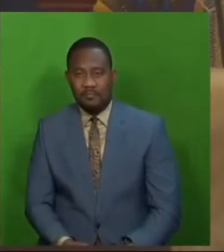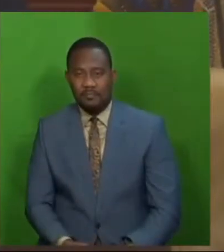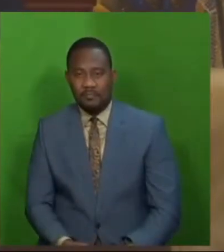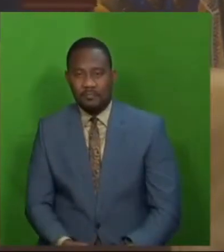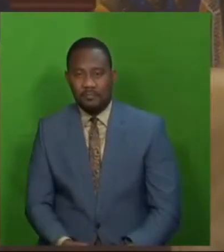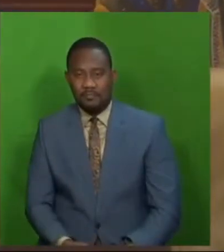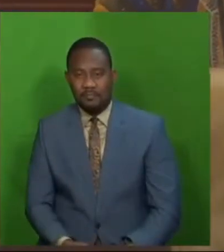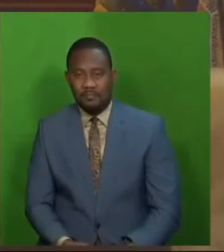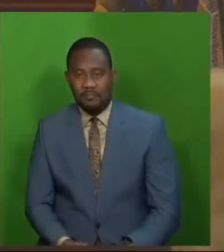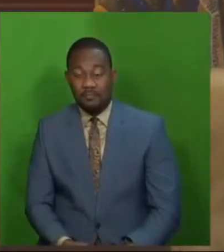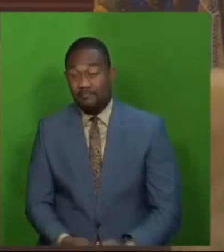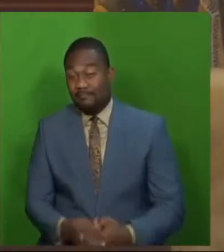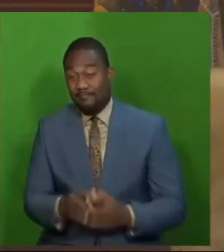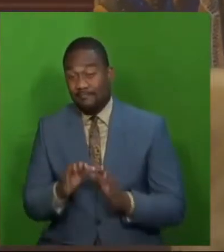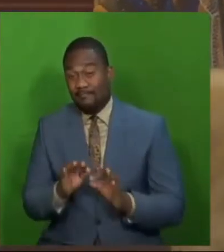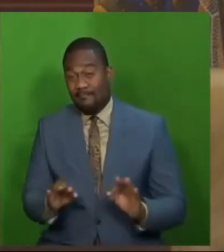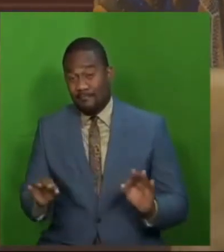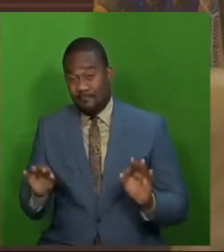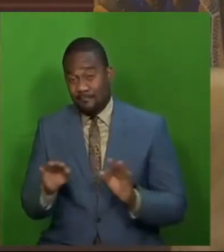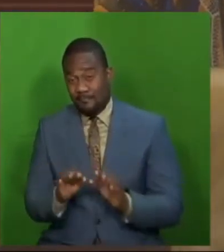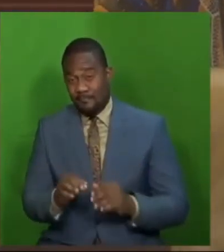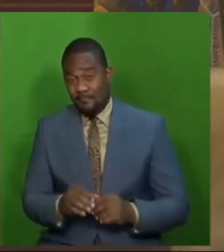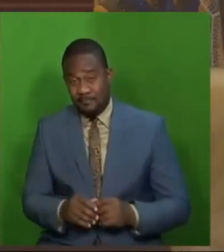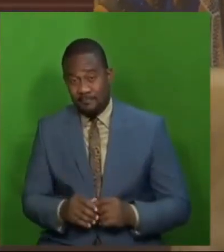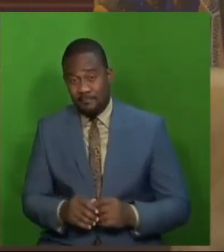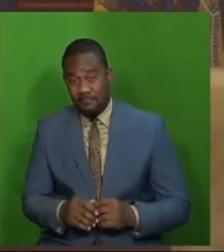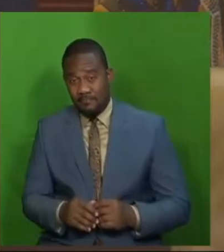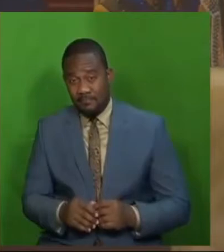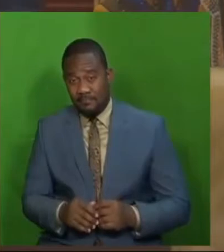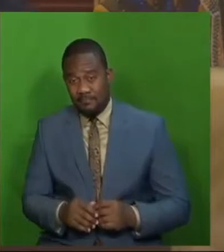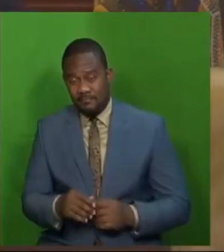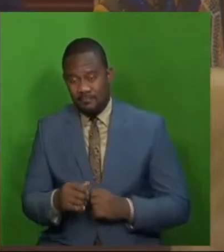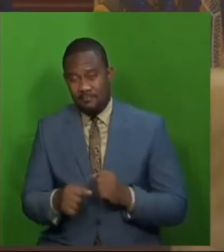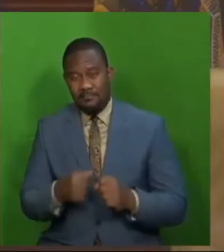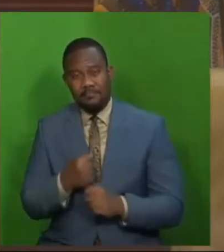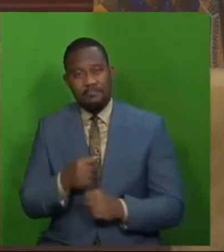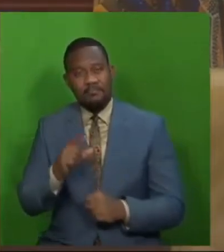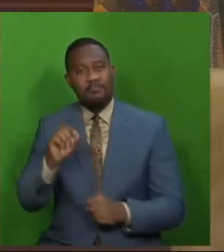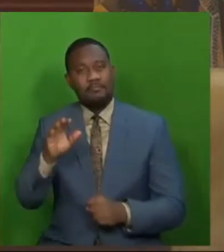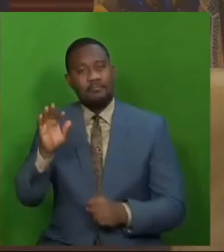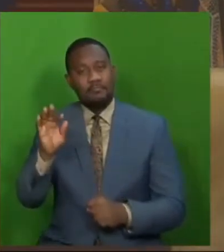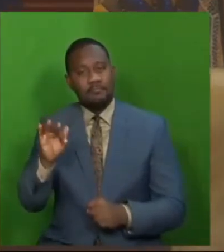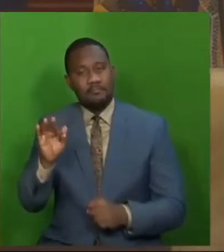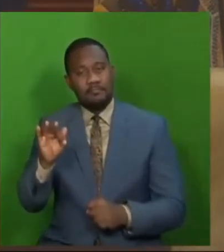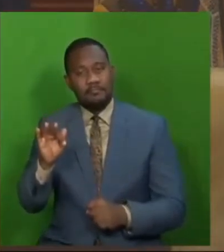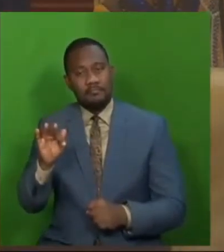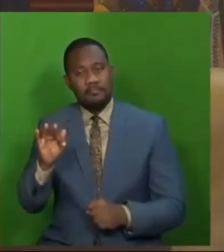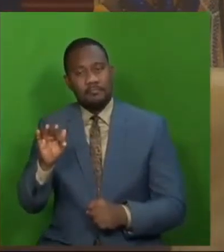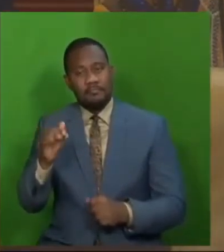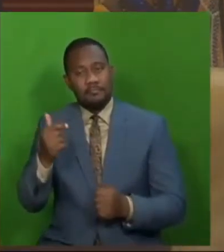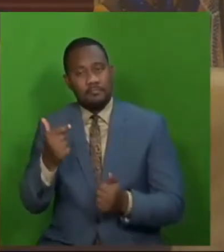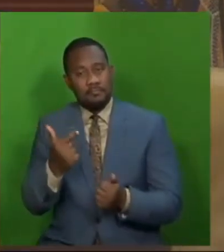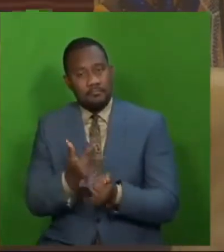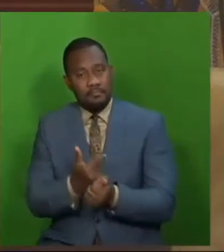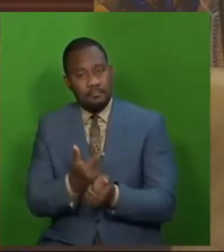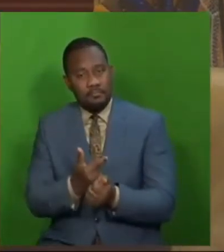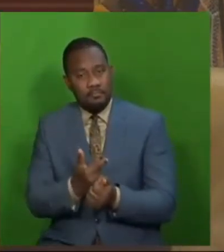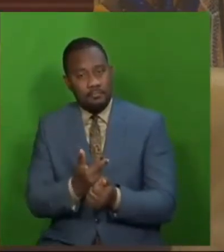important to state for the records that in 2019, Ghana did not import a single grain.